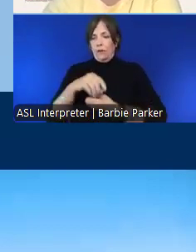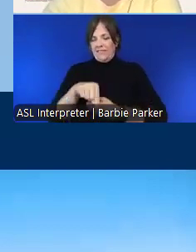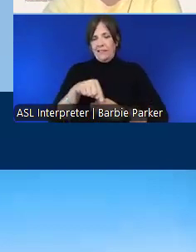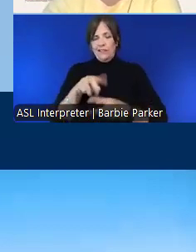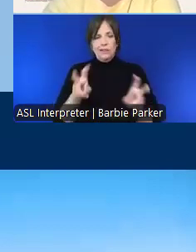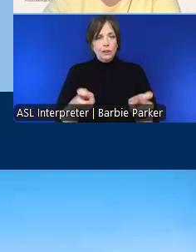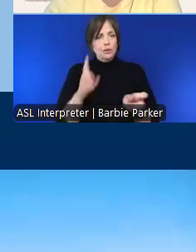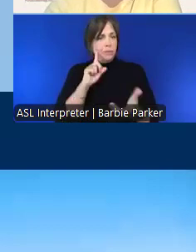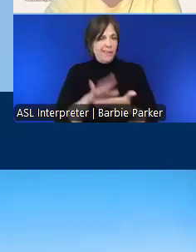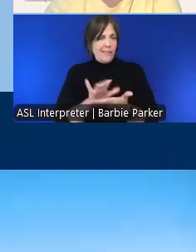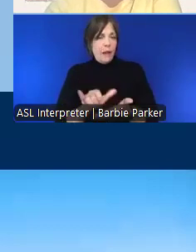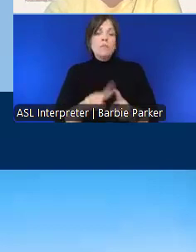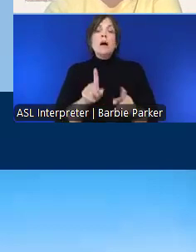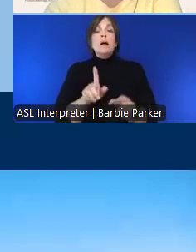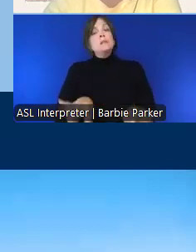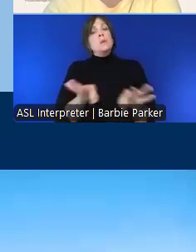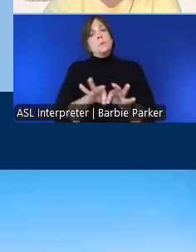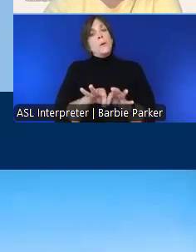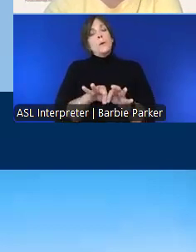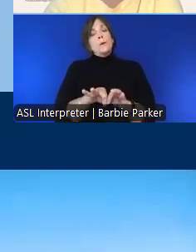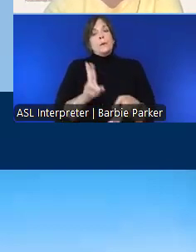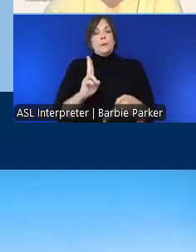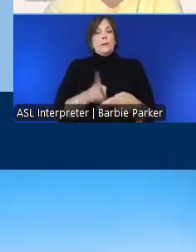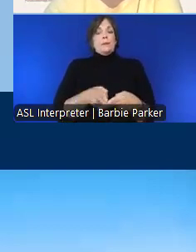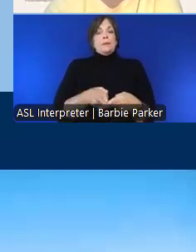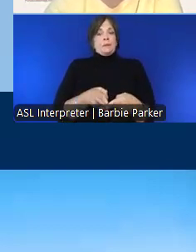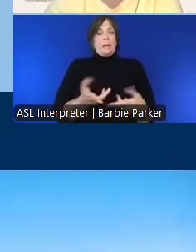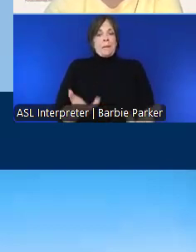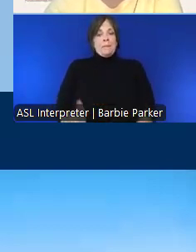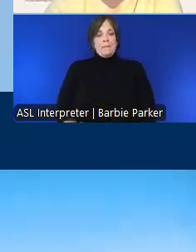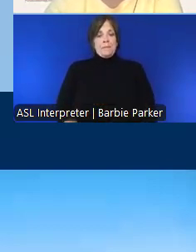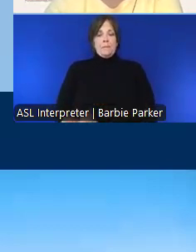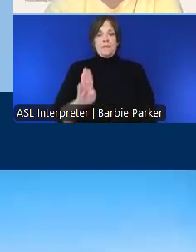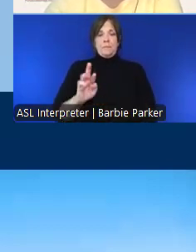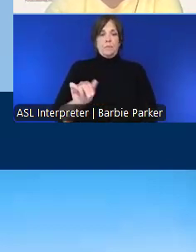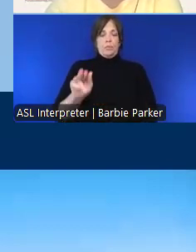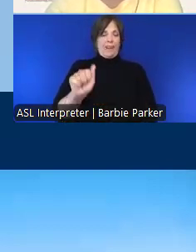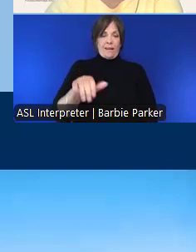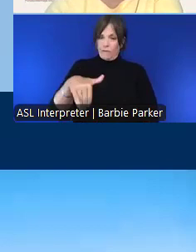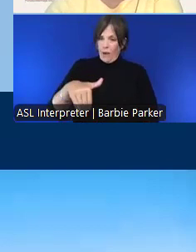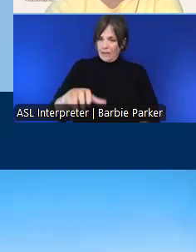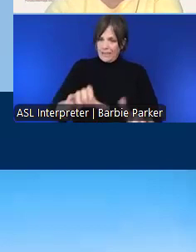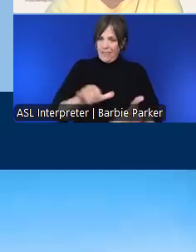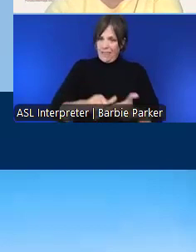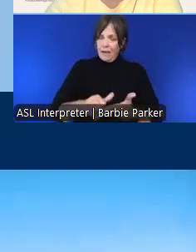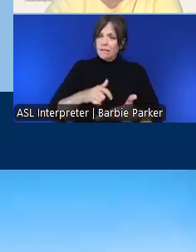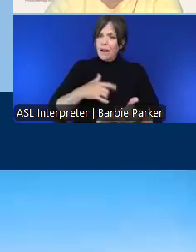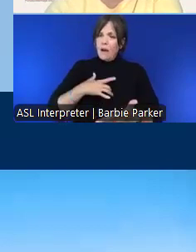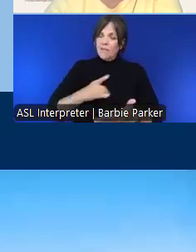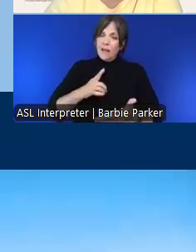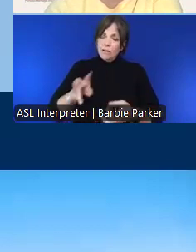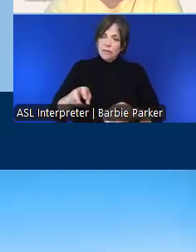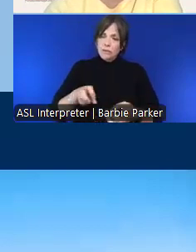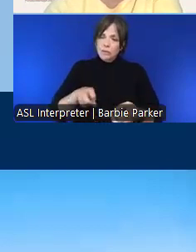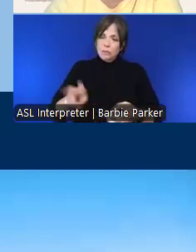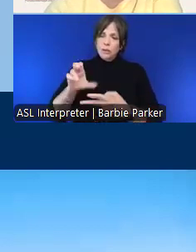think it is incredibly important to name. Brianna, if you haven't done so already, I would appreciate if you would put in the chat a